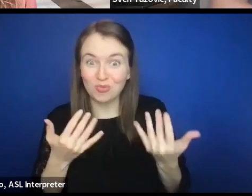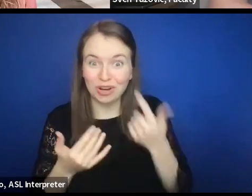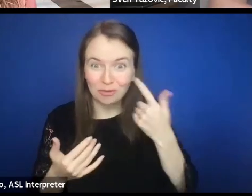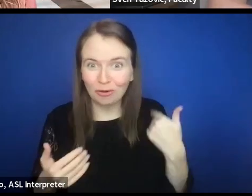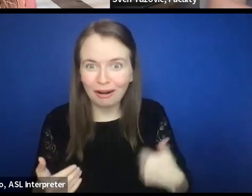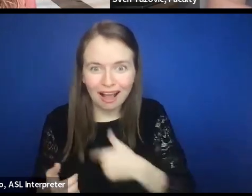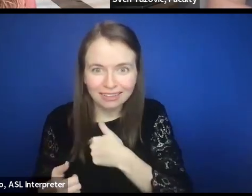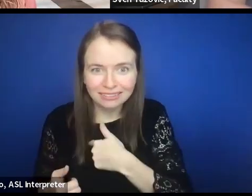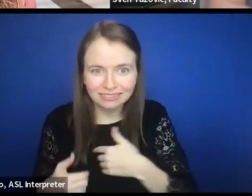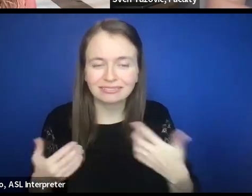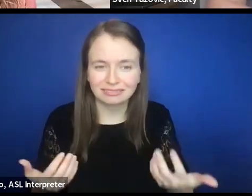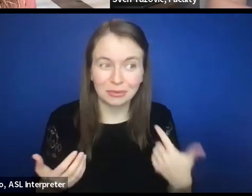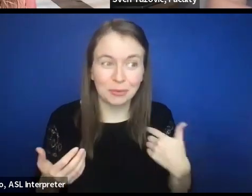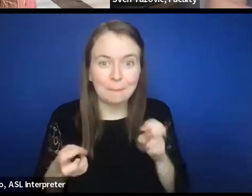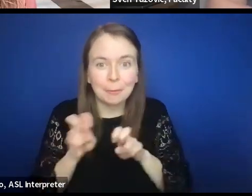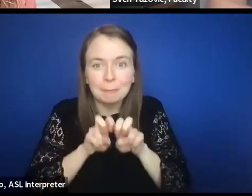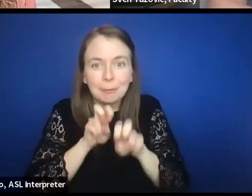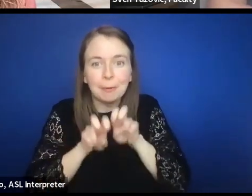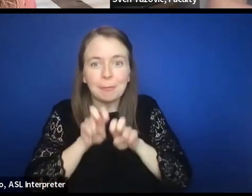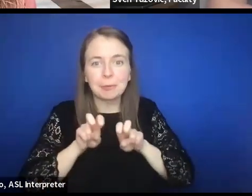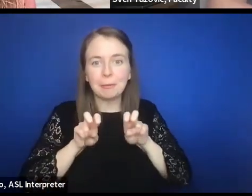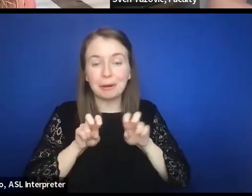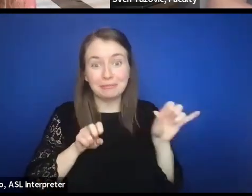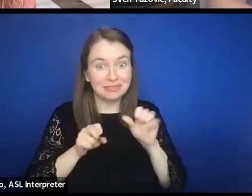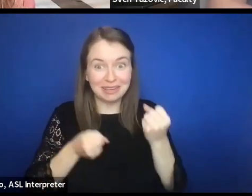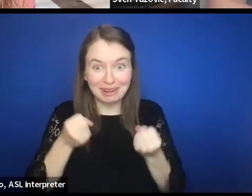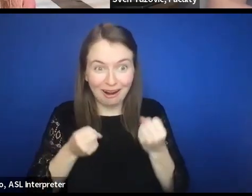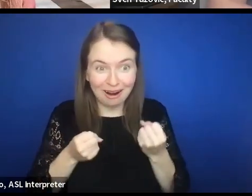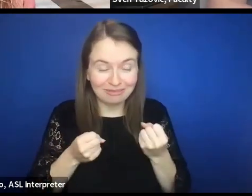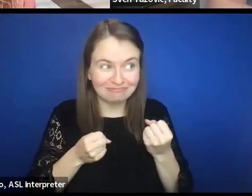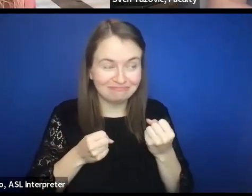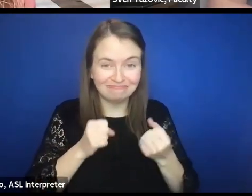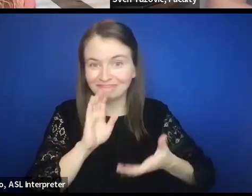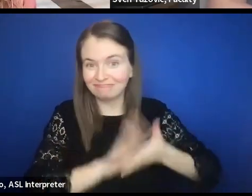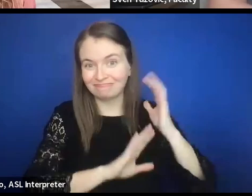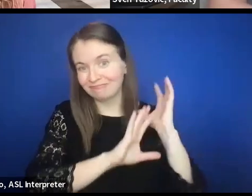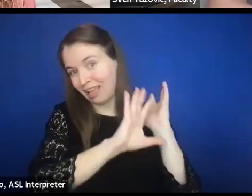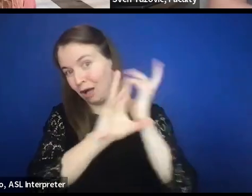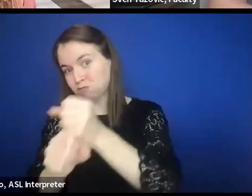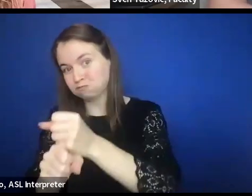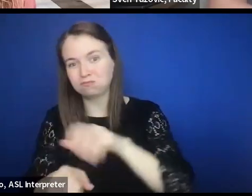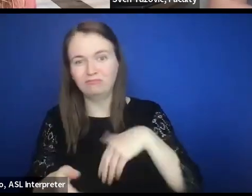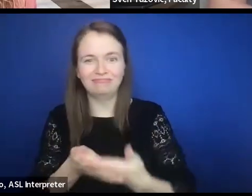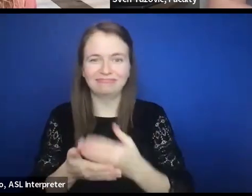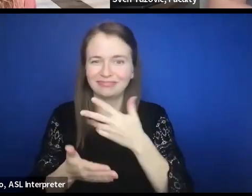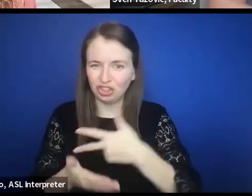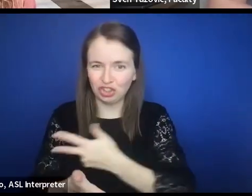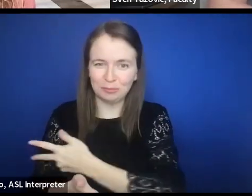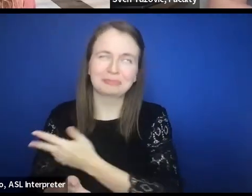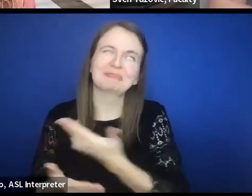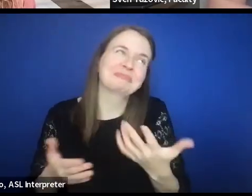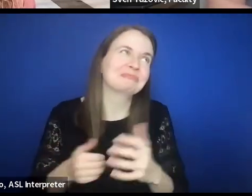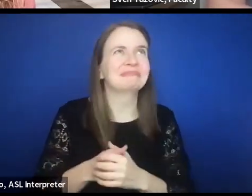time. And we squeezed all back into the same car, driving back to the ship. So I think this was,